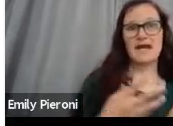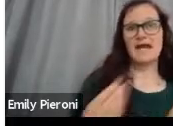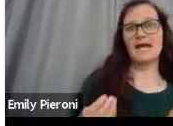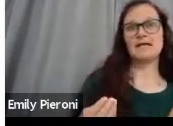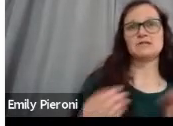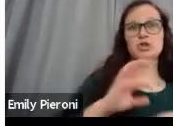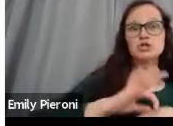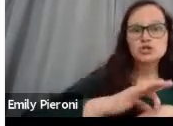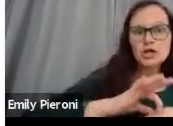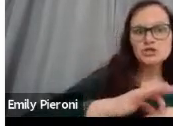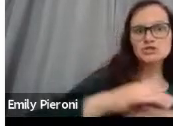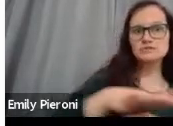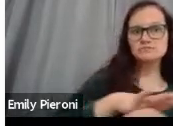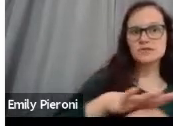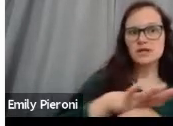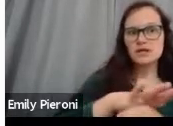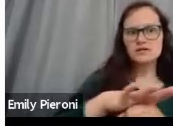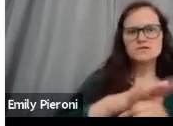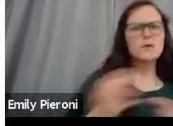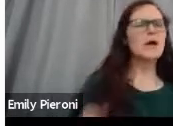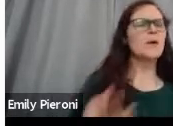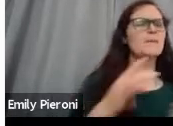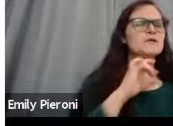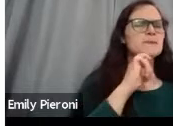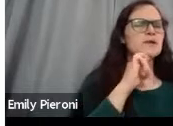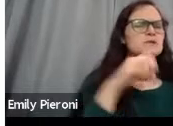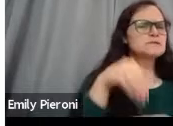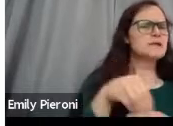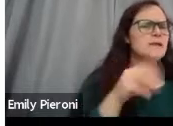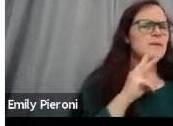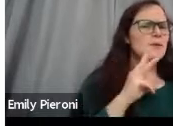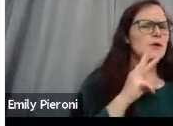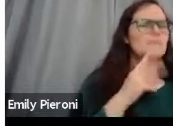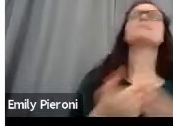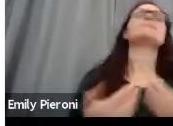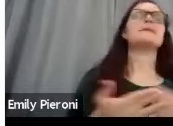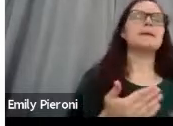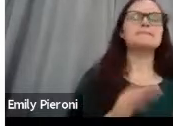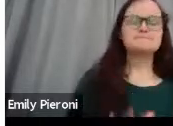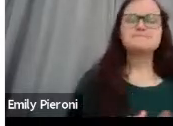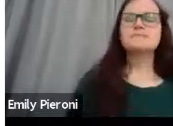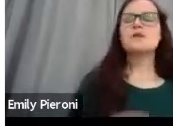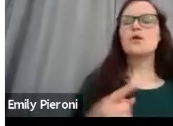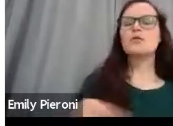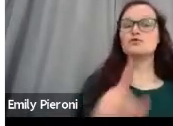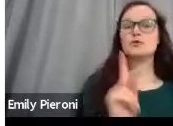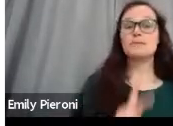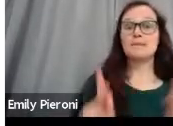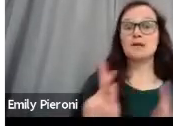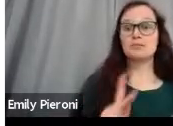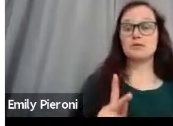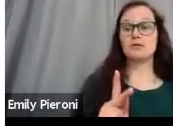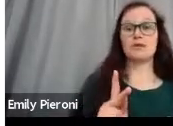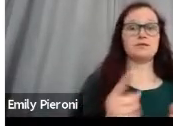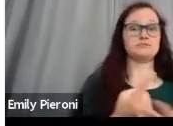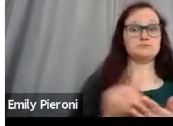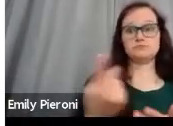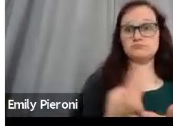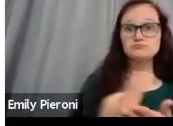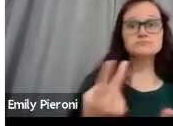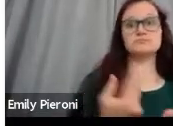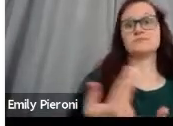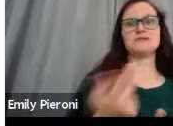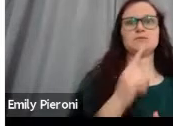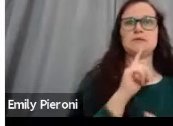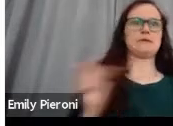geology in the area. So these were the folks, these are people who were out for weeks at a time on a boat in the cold.